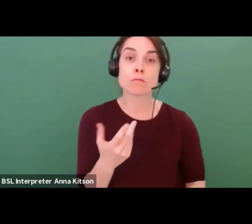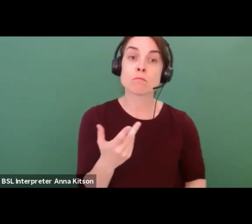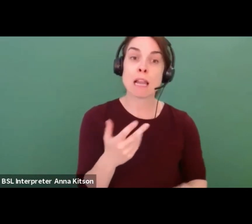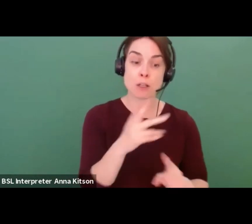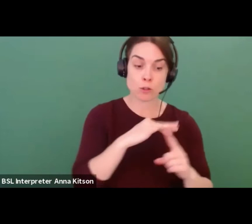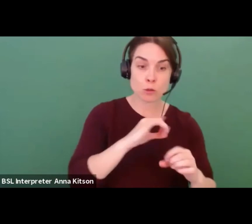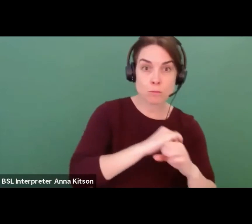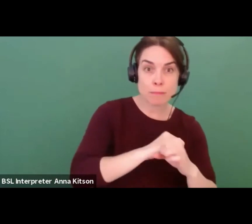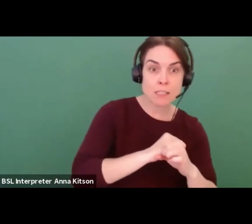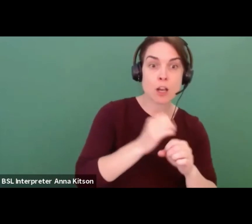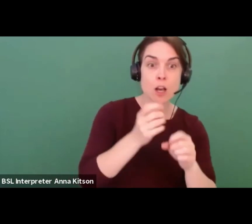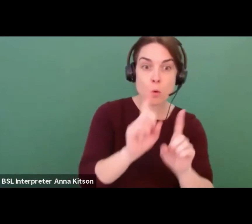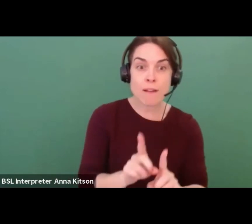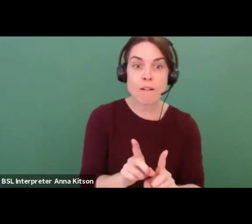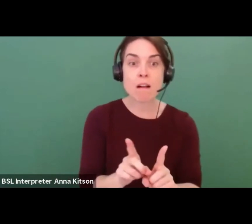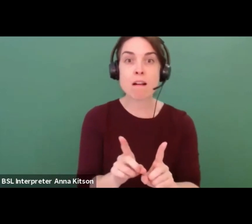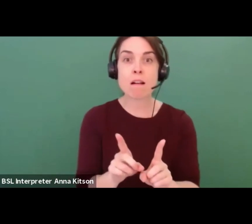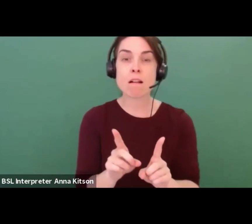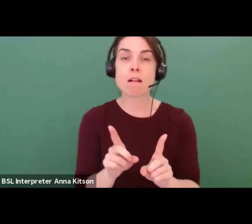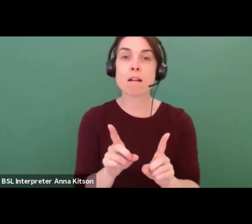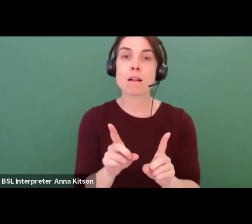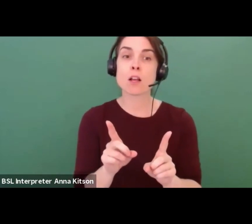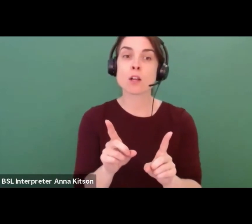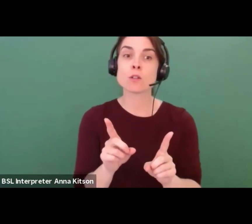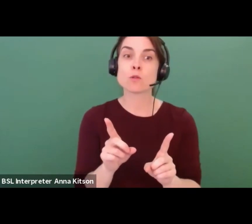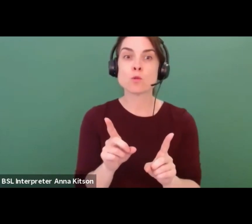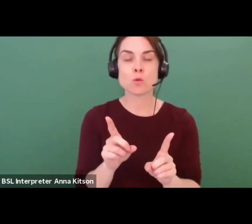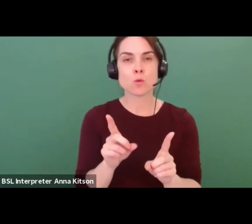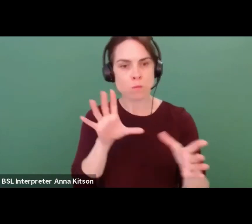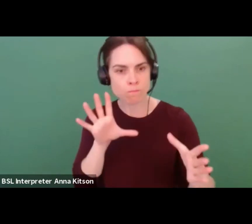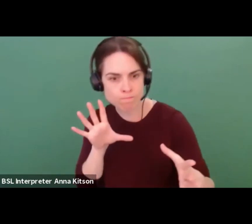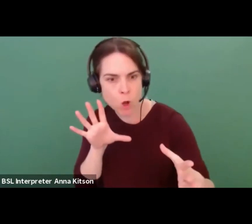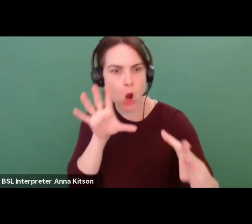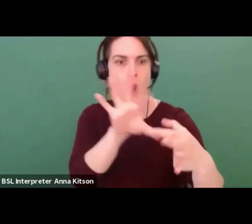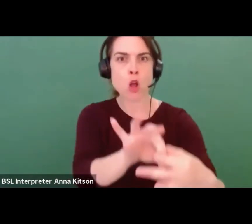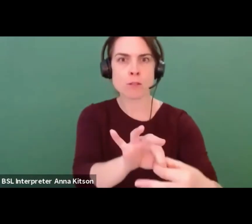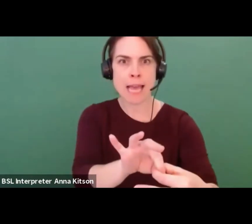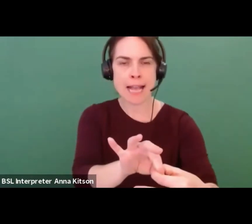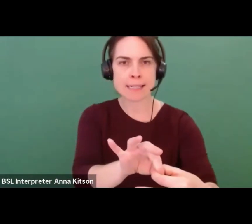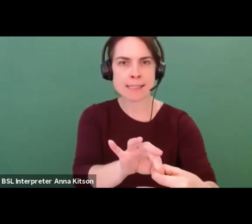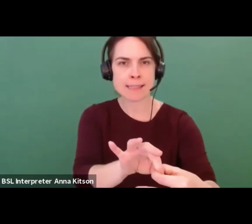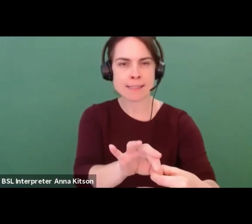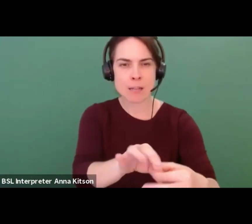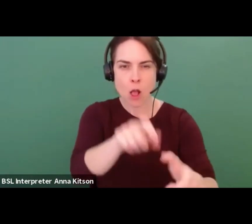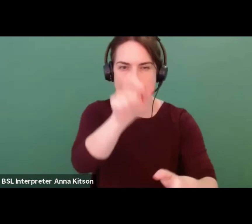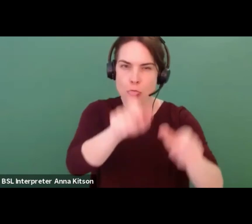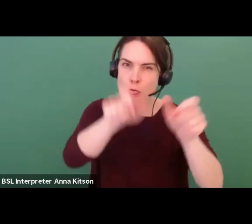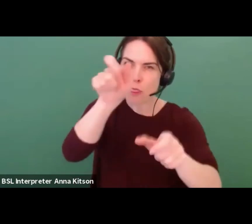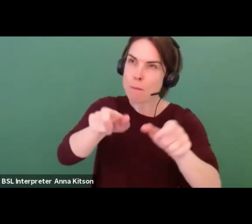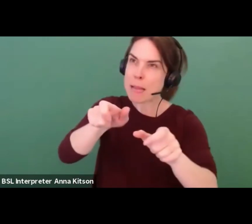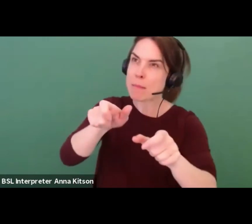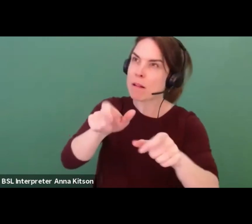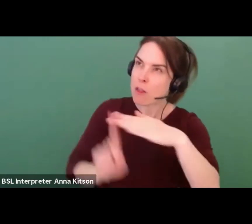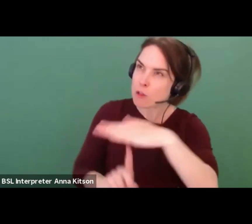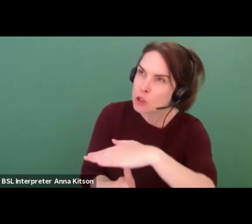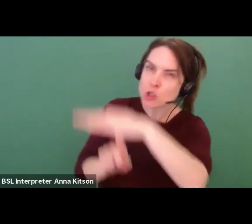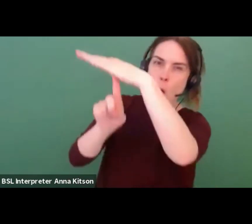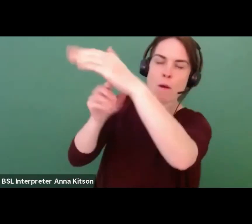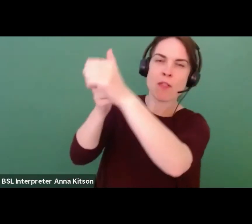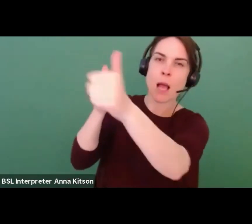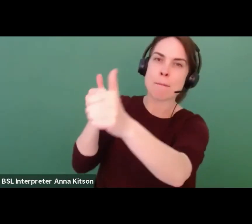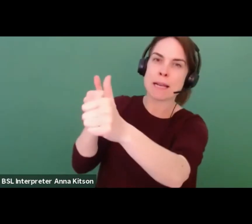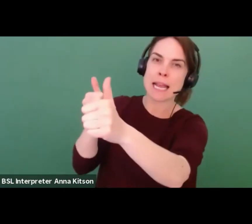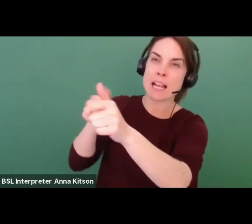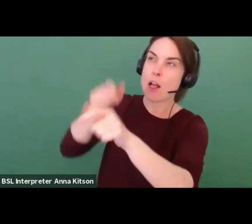ceiling, to get through to the people who actually make the decisions at the top of a company or